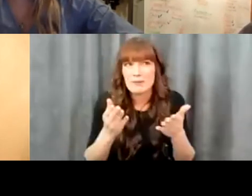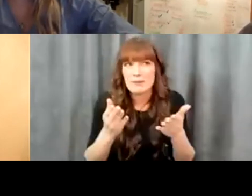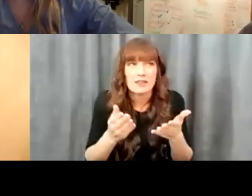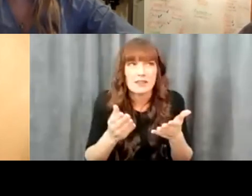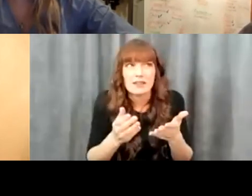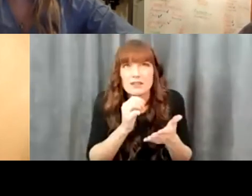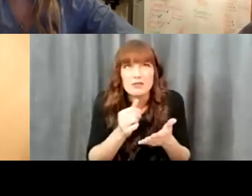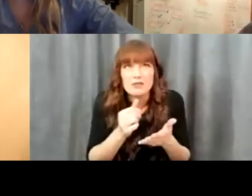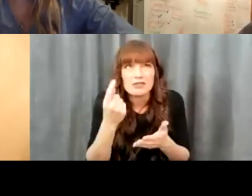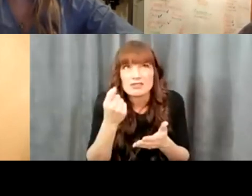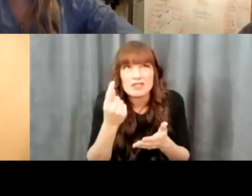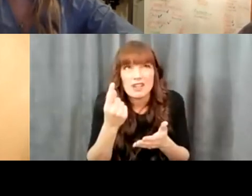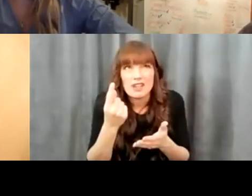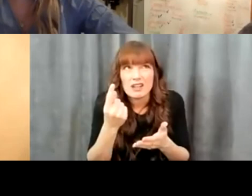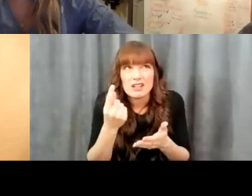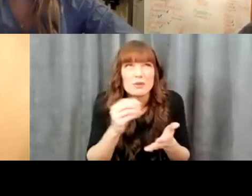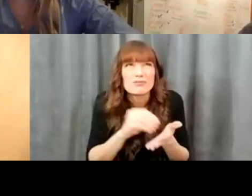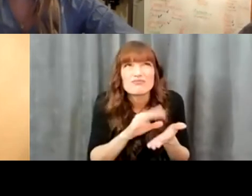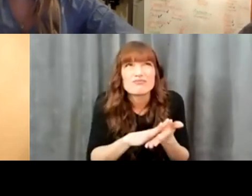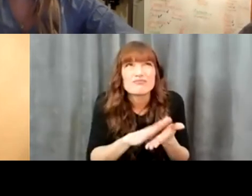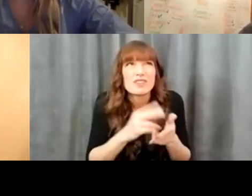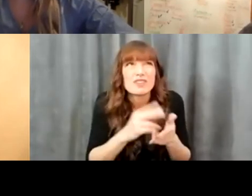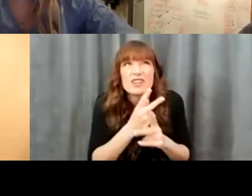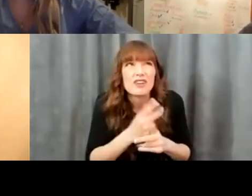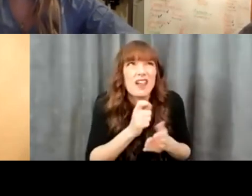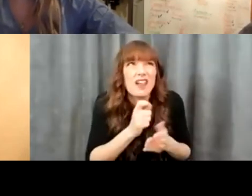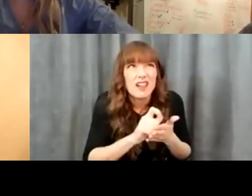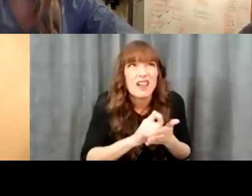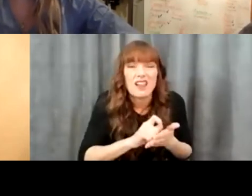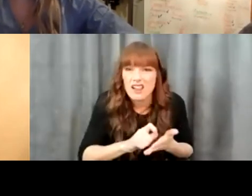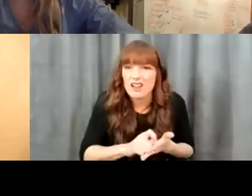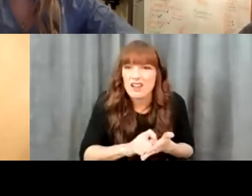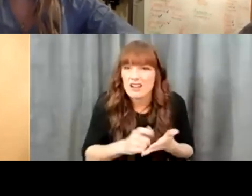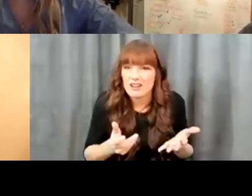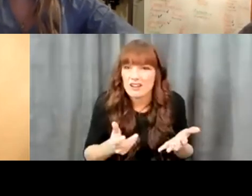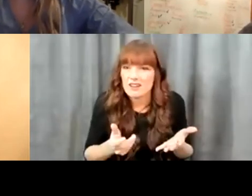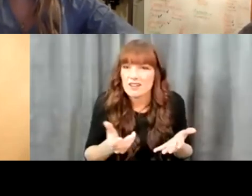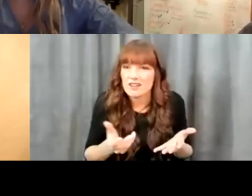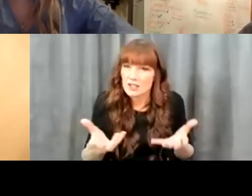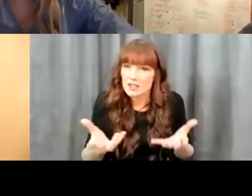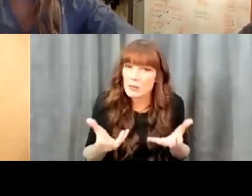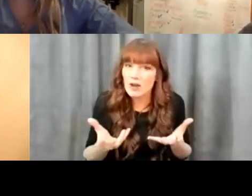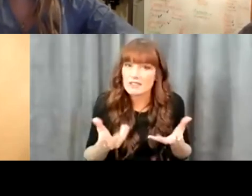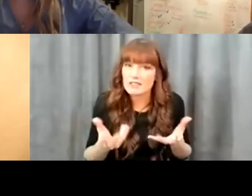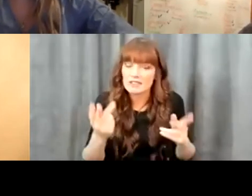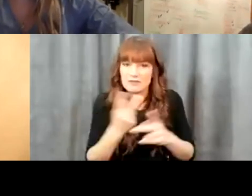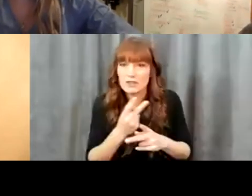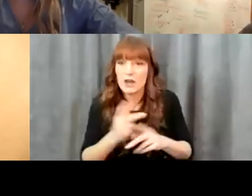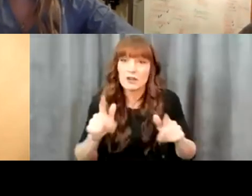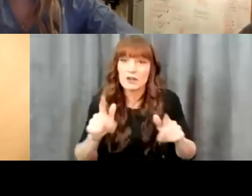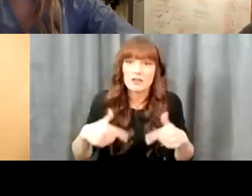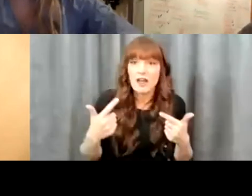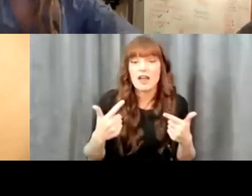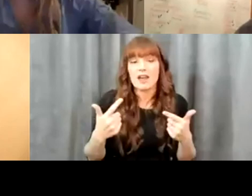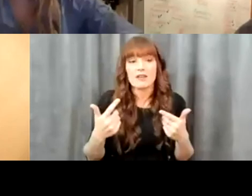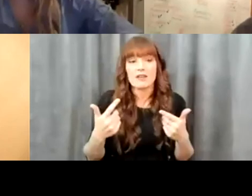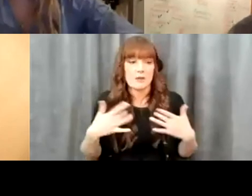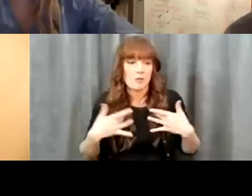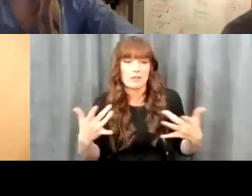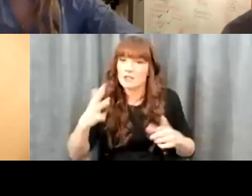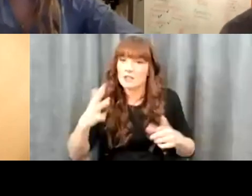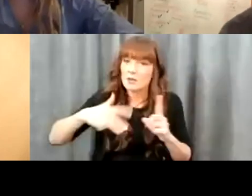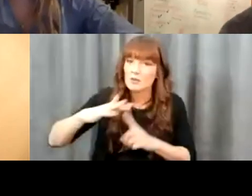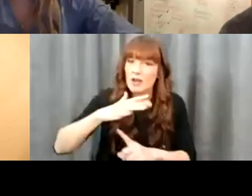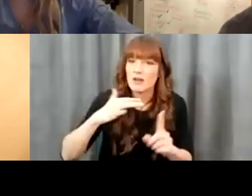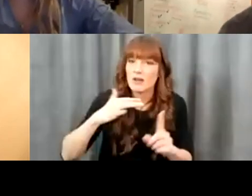don't understand and you're trying to figure it out and you're trying to put it into words, right? Because you're trying to like get a handle on your life and what's going on around